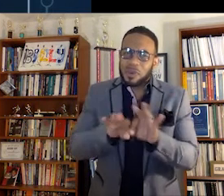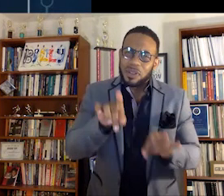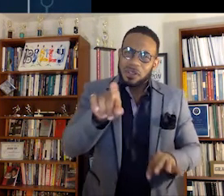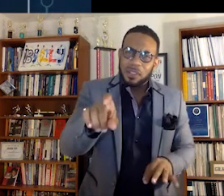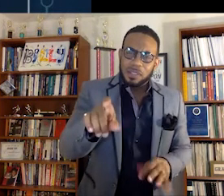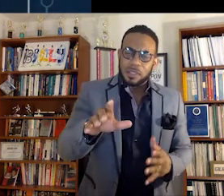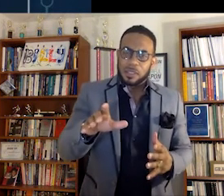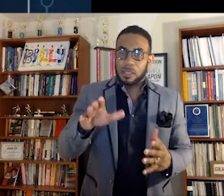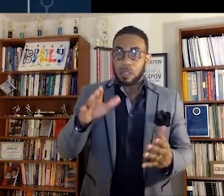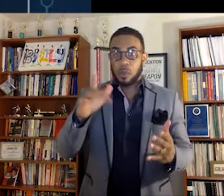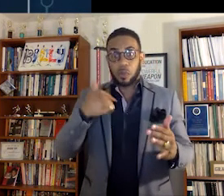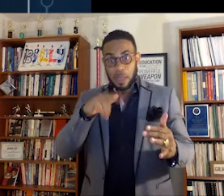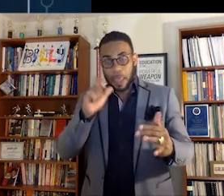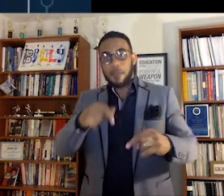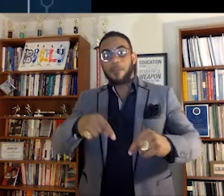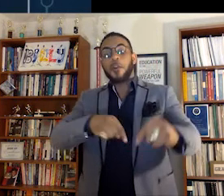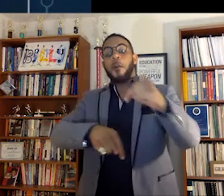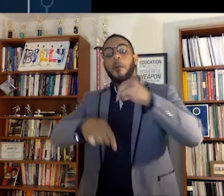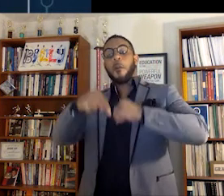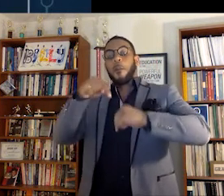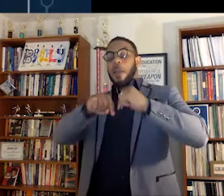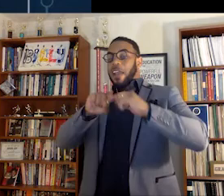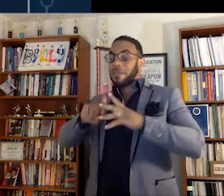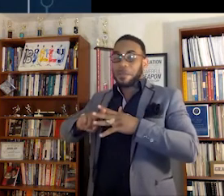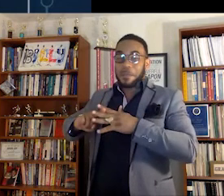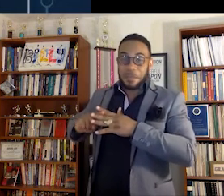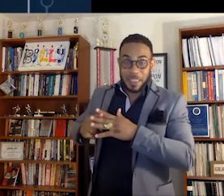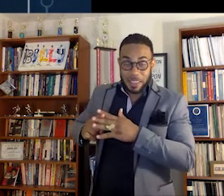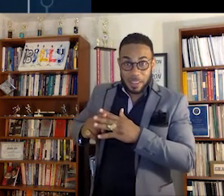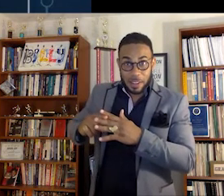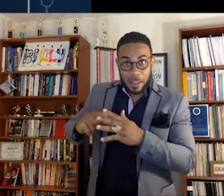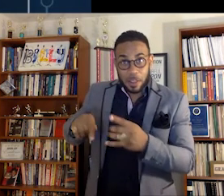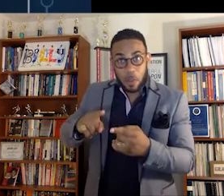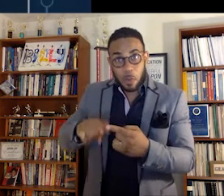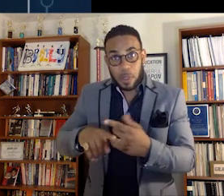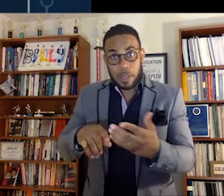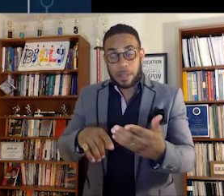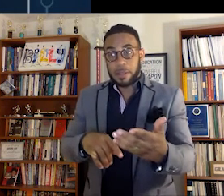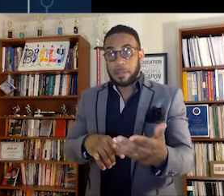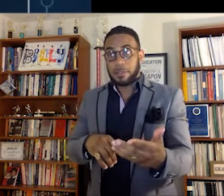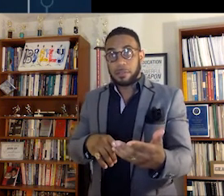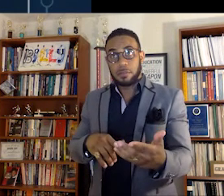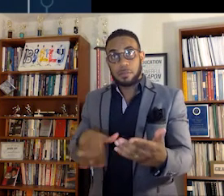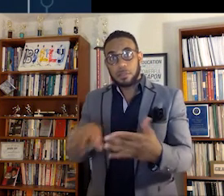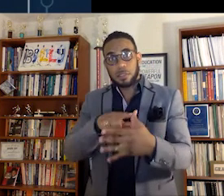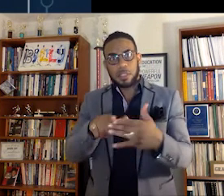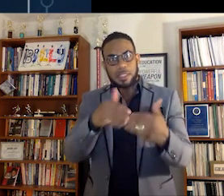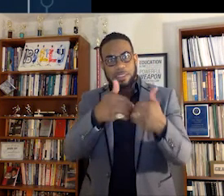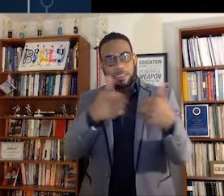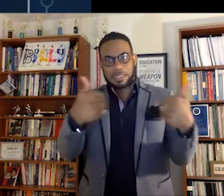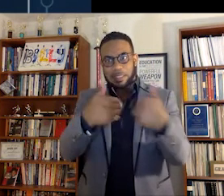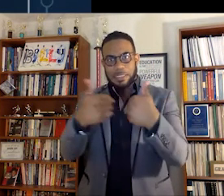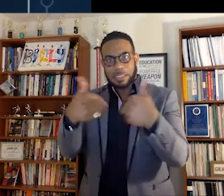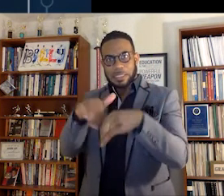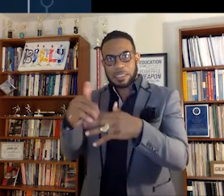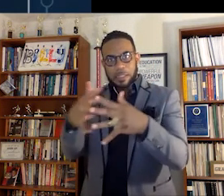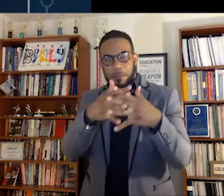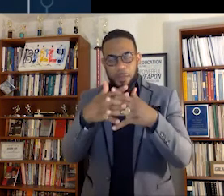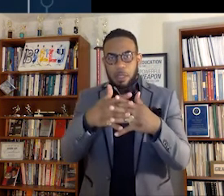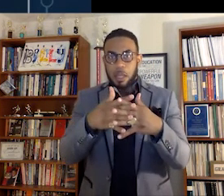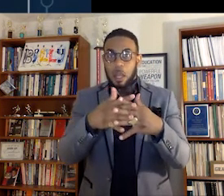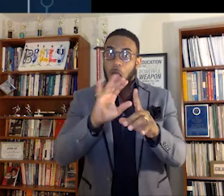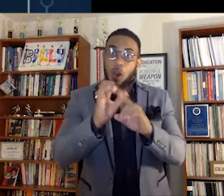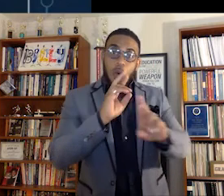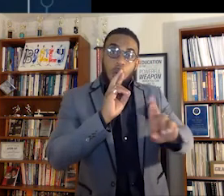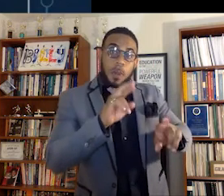important? And so we have to go back to the very beginning when there was segregation in America. And